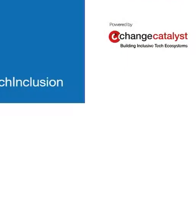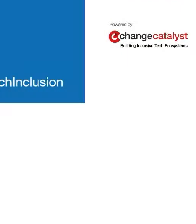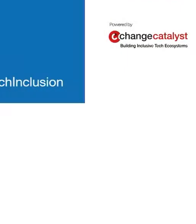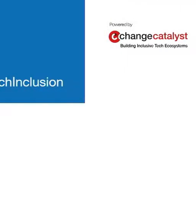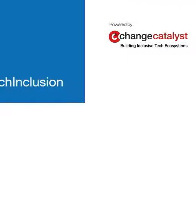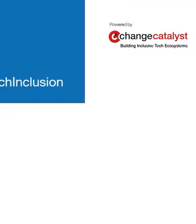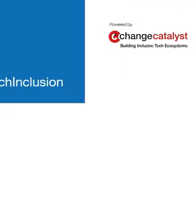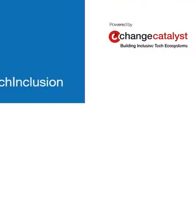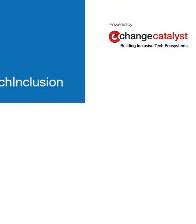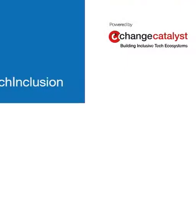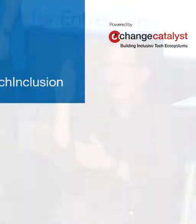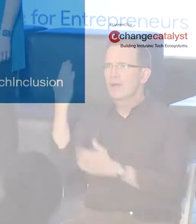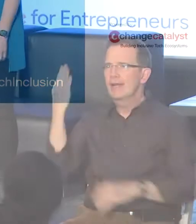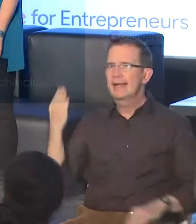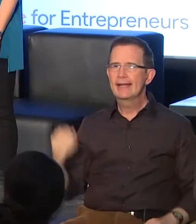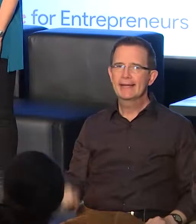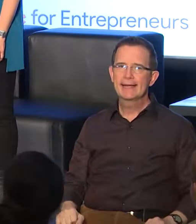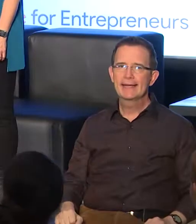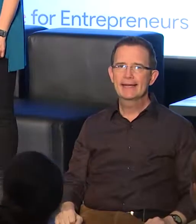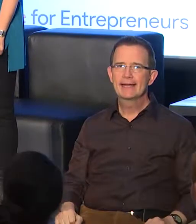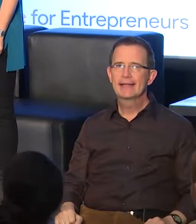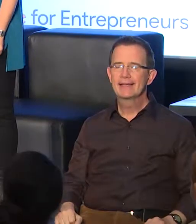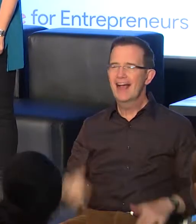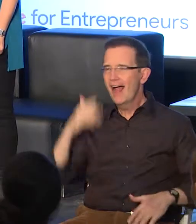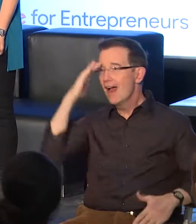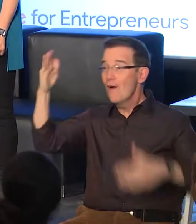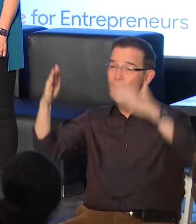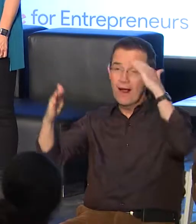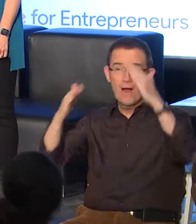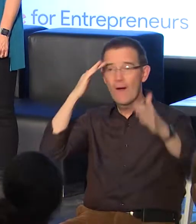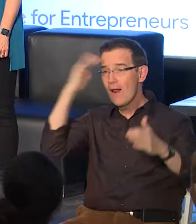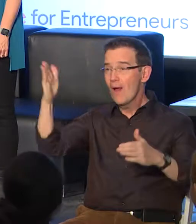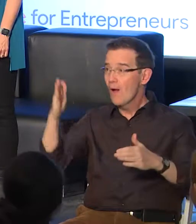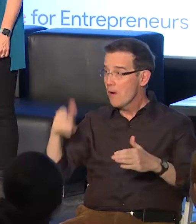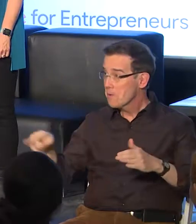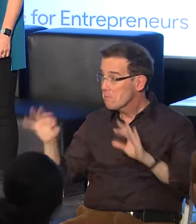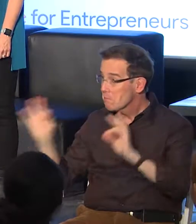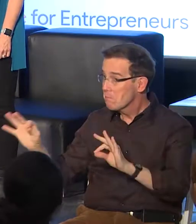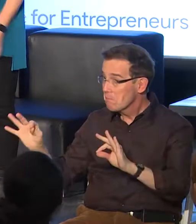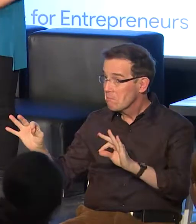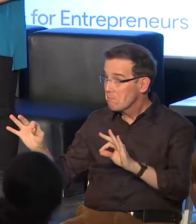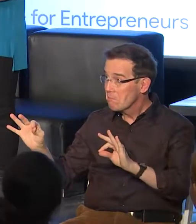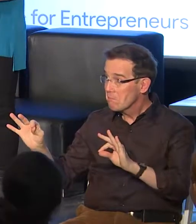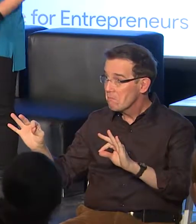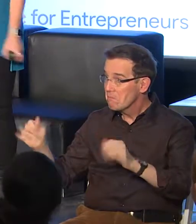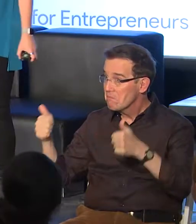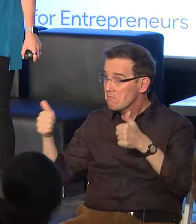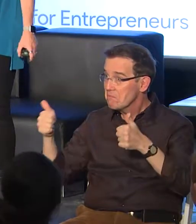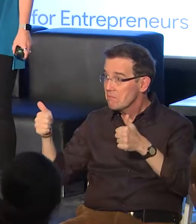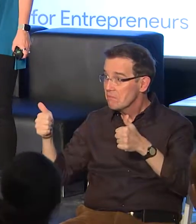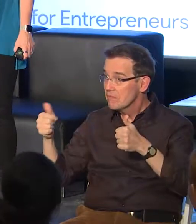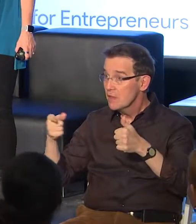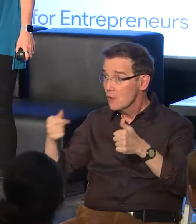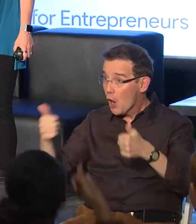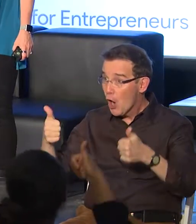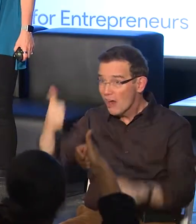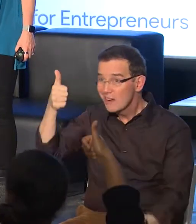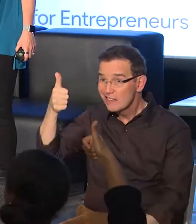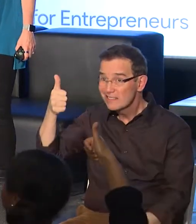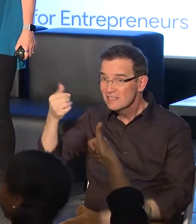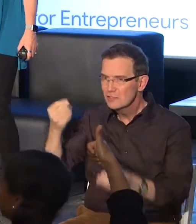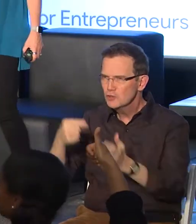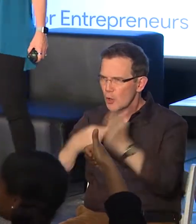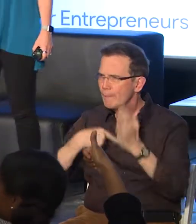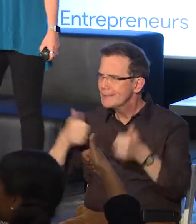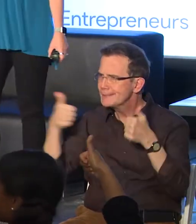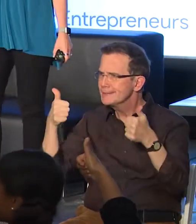Good morning. Good morning. Hello, hello. How is everyone? Give me a thumbs up if you're good.